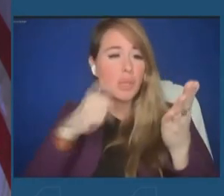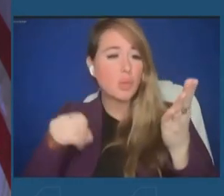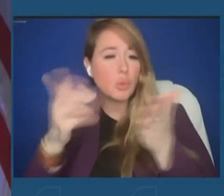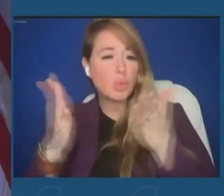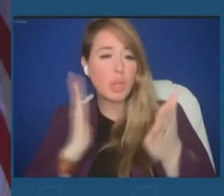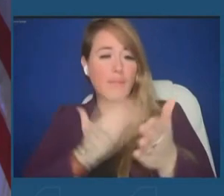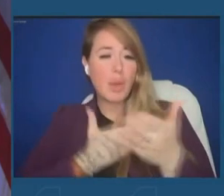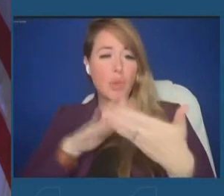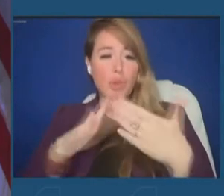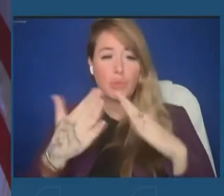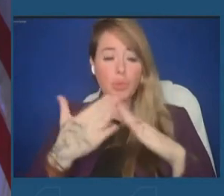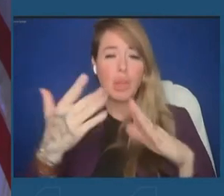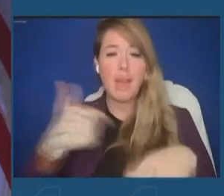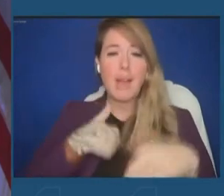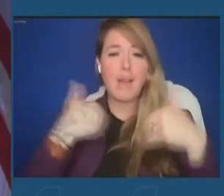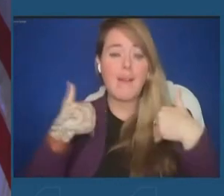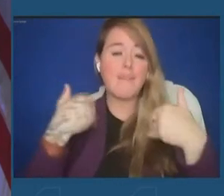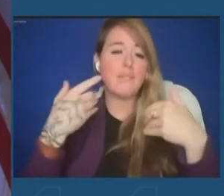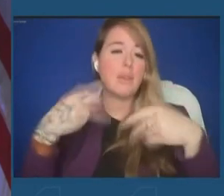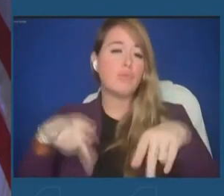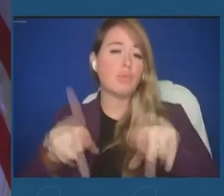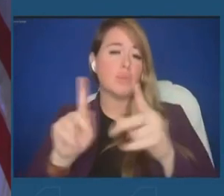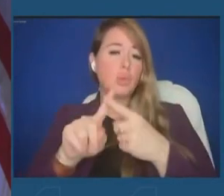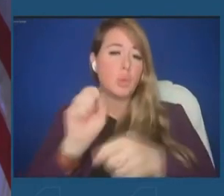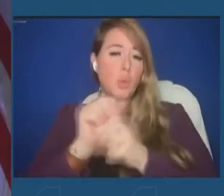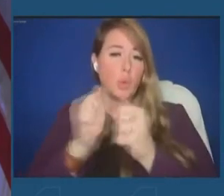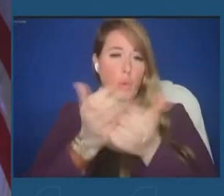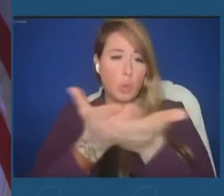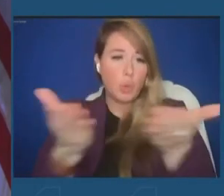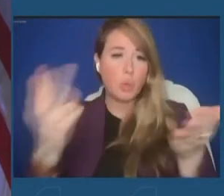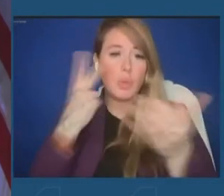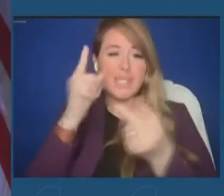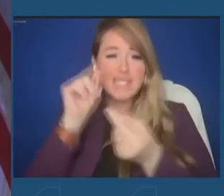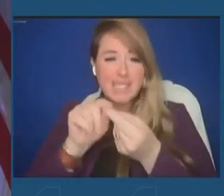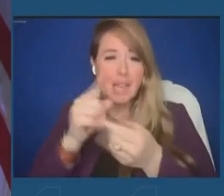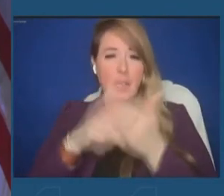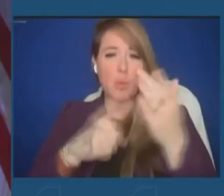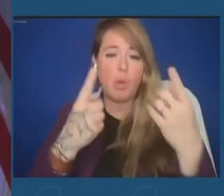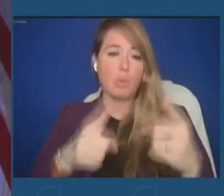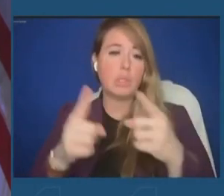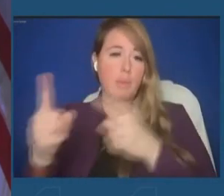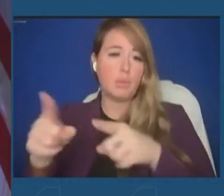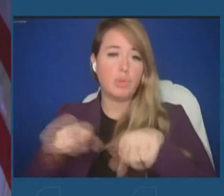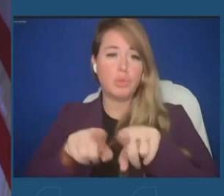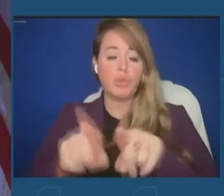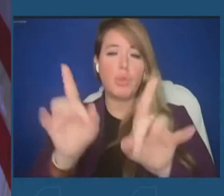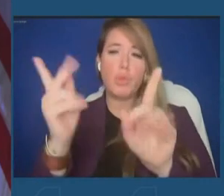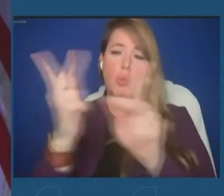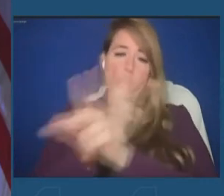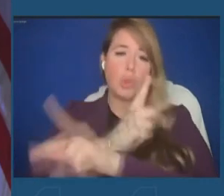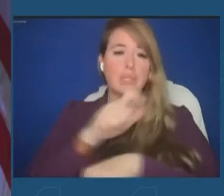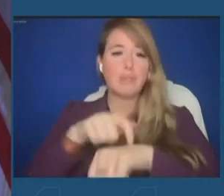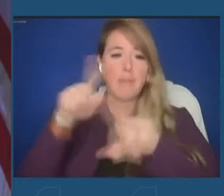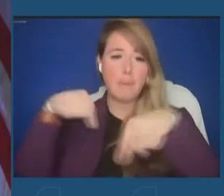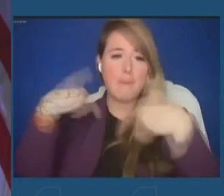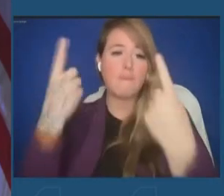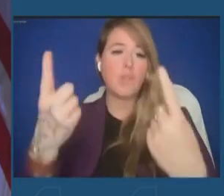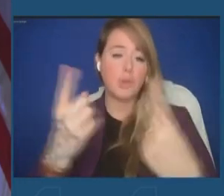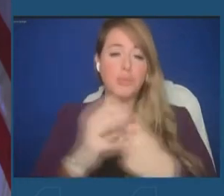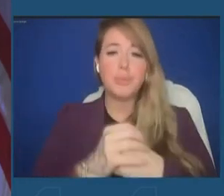community. I had the privilege to work with you, to see exactly what was done during the worst time we possibly could have ever